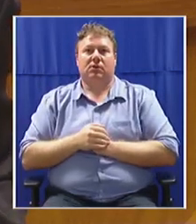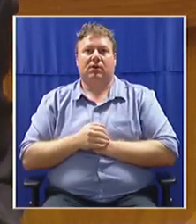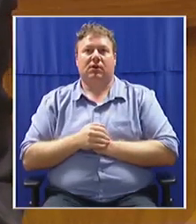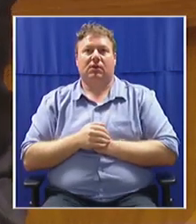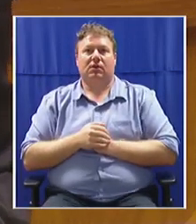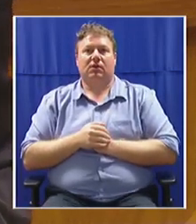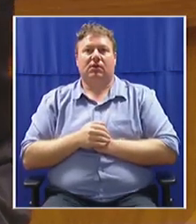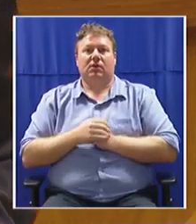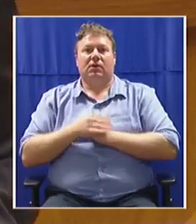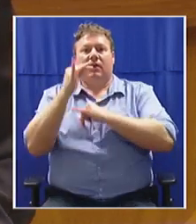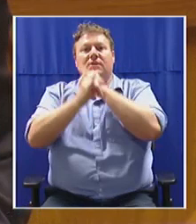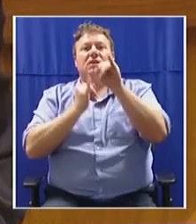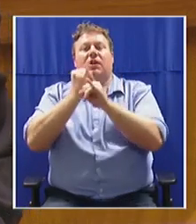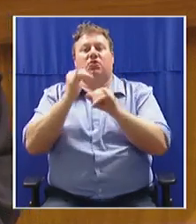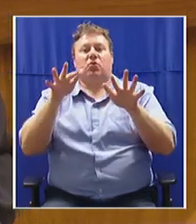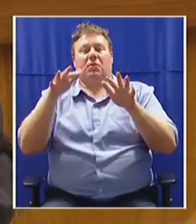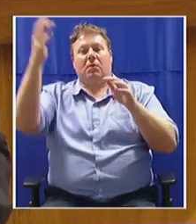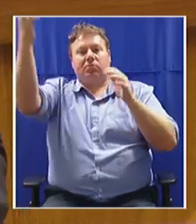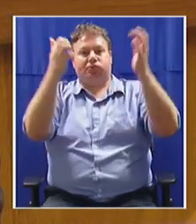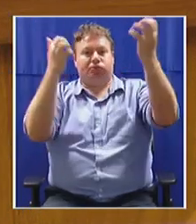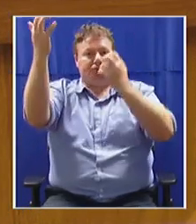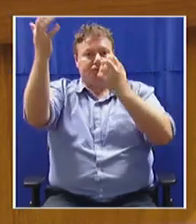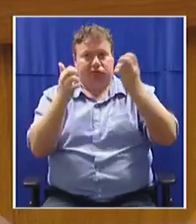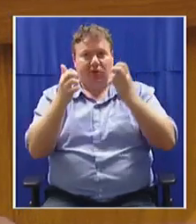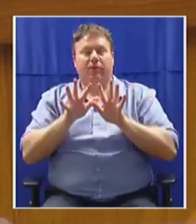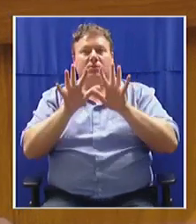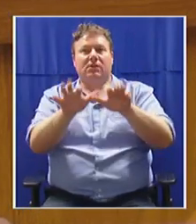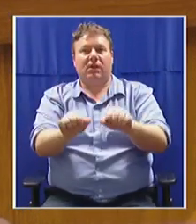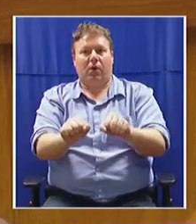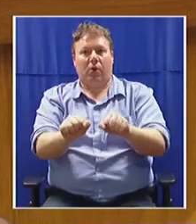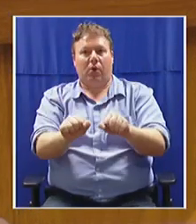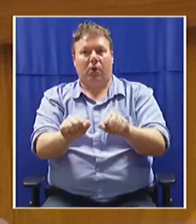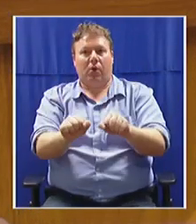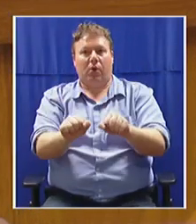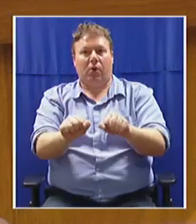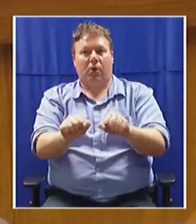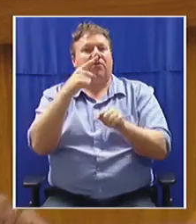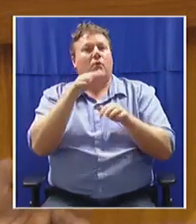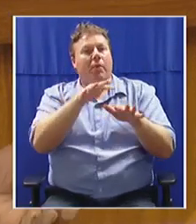nationals are taking what normally should be their